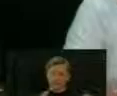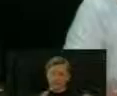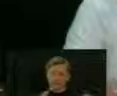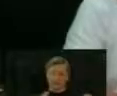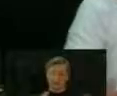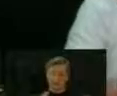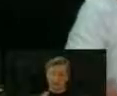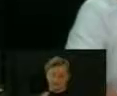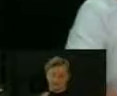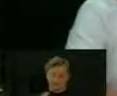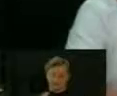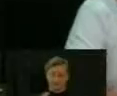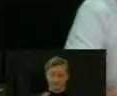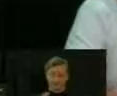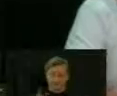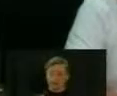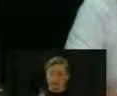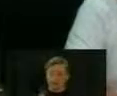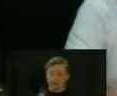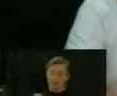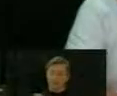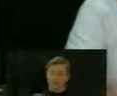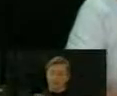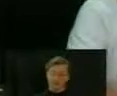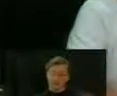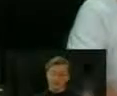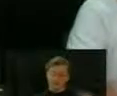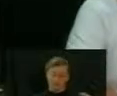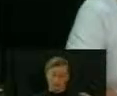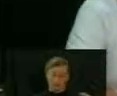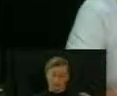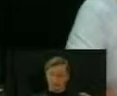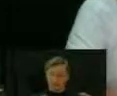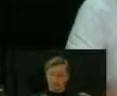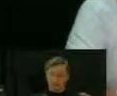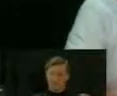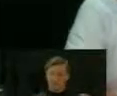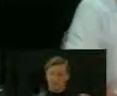Commissioner Ballard? Commissioner Moore? No. Commissioner Smith?